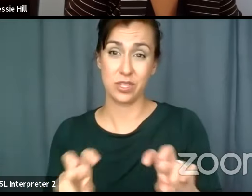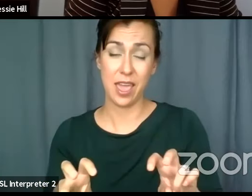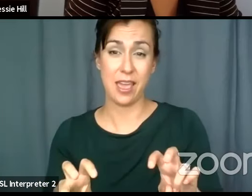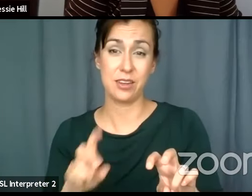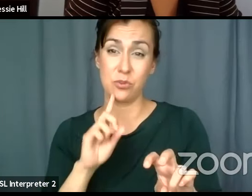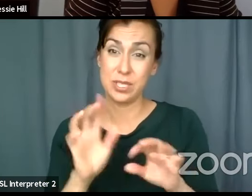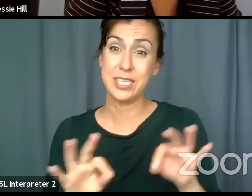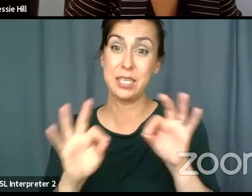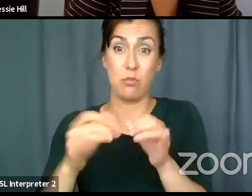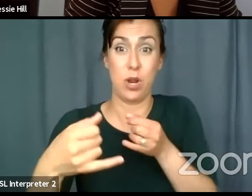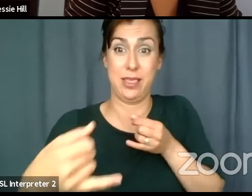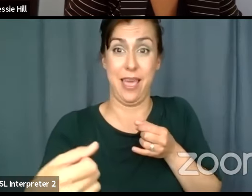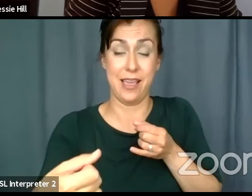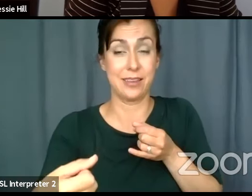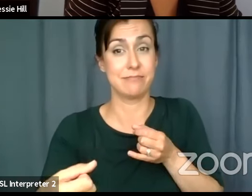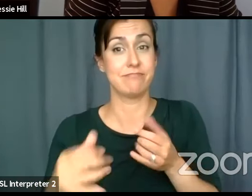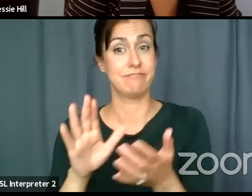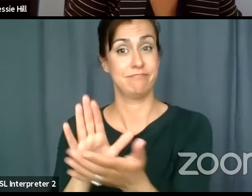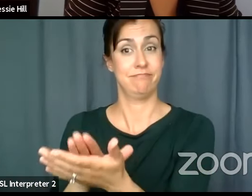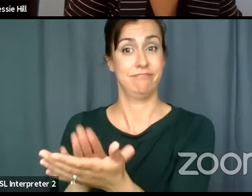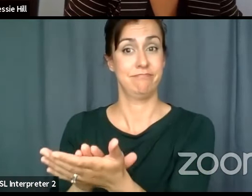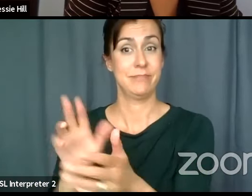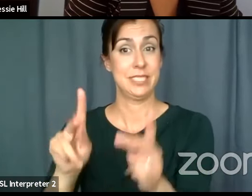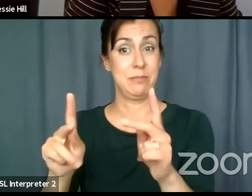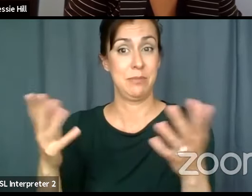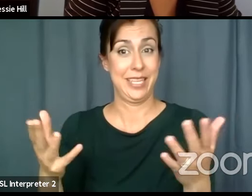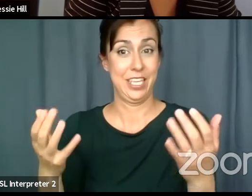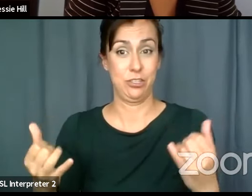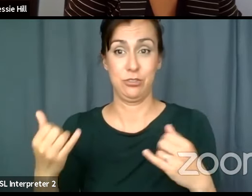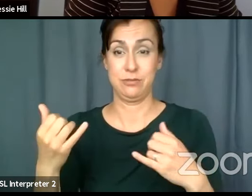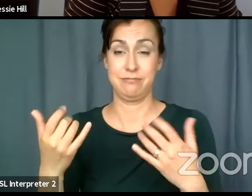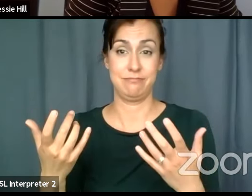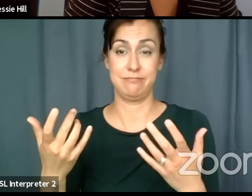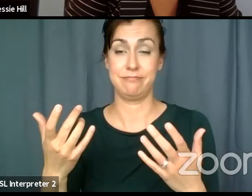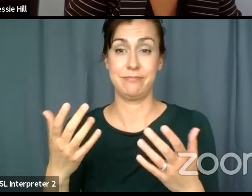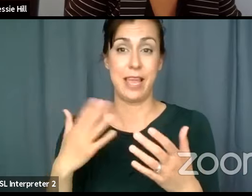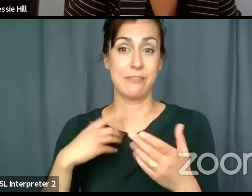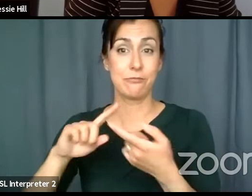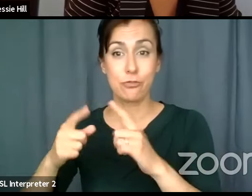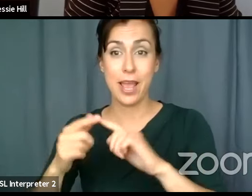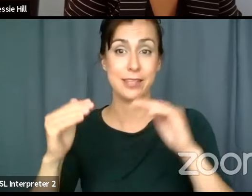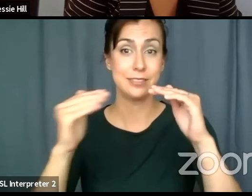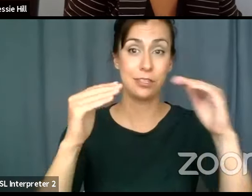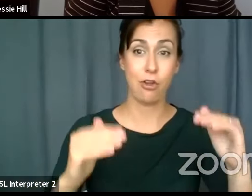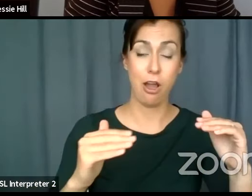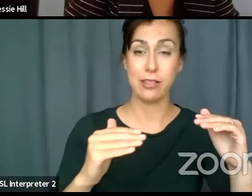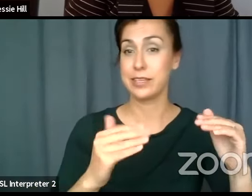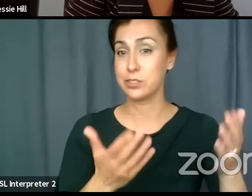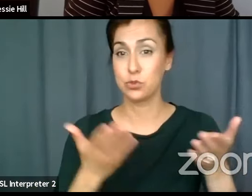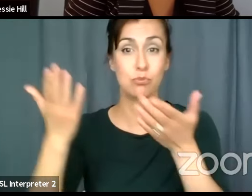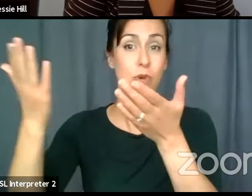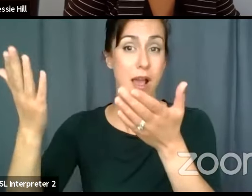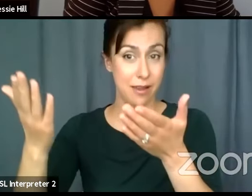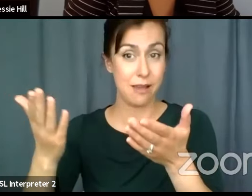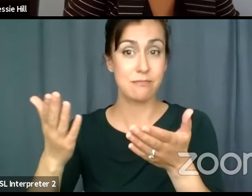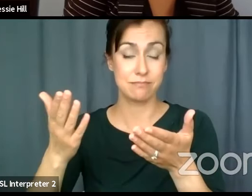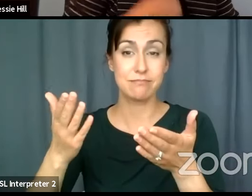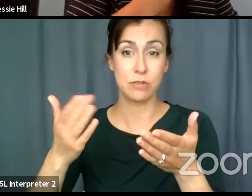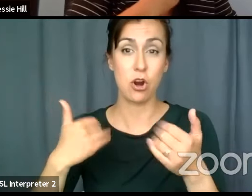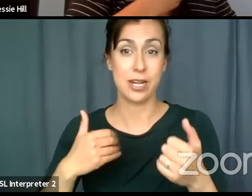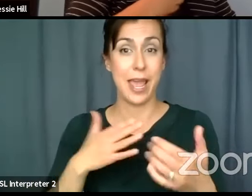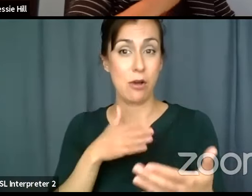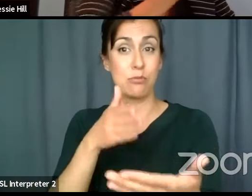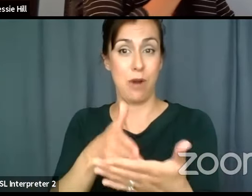draw. Shout out to the people here, some of my friends and colleagues who brought that case and are